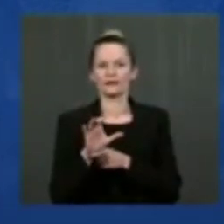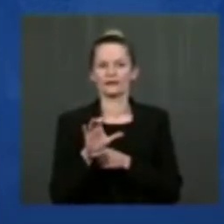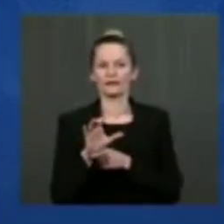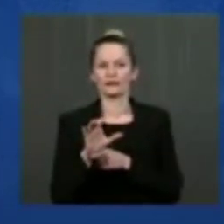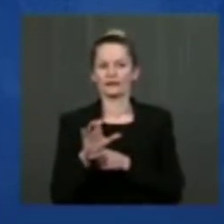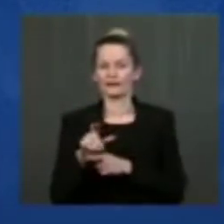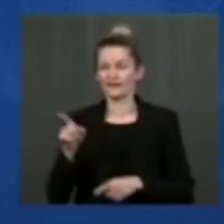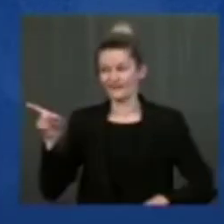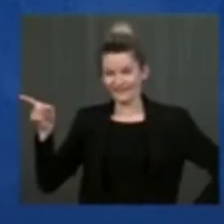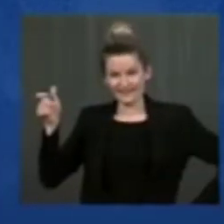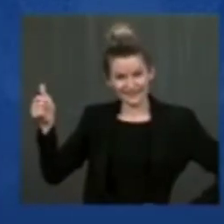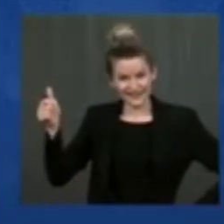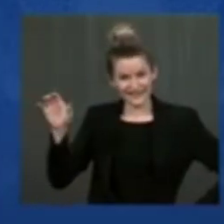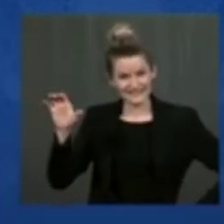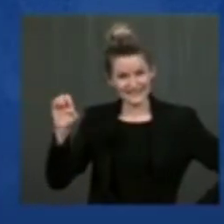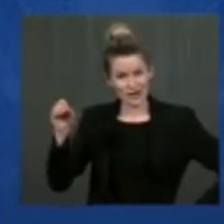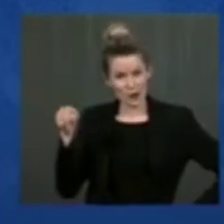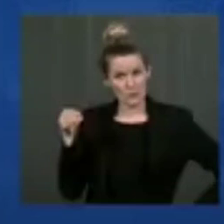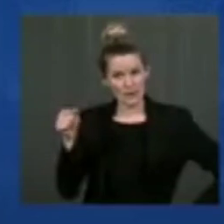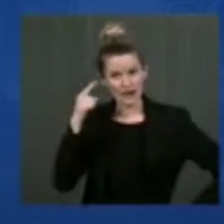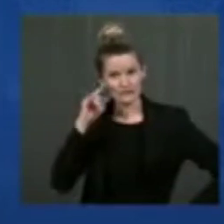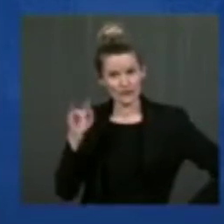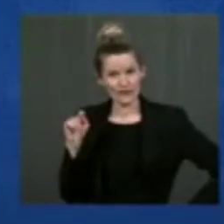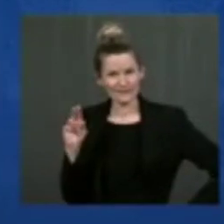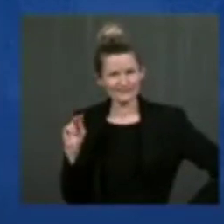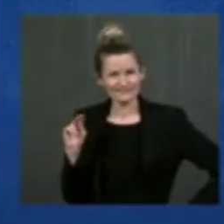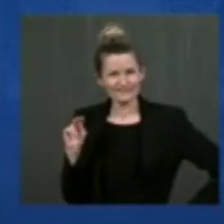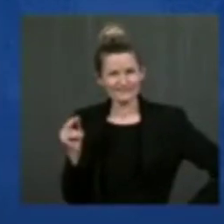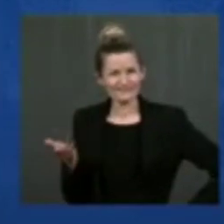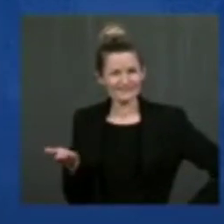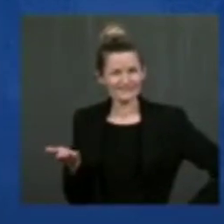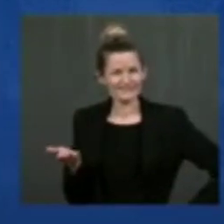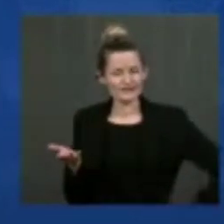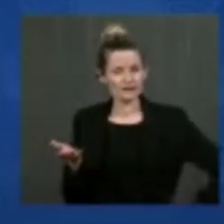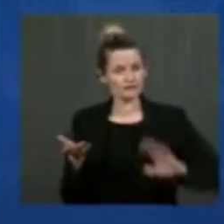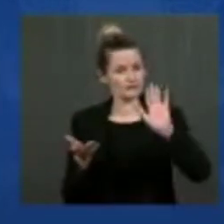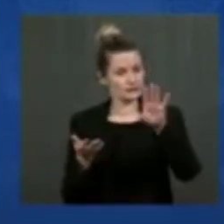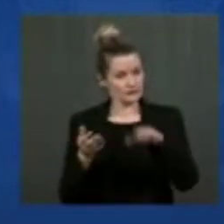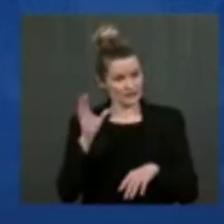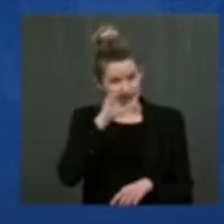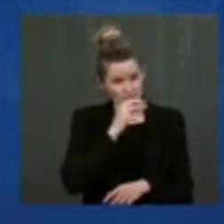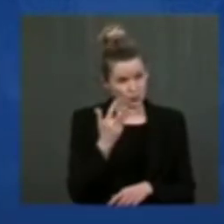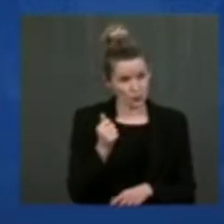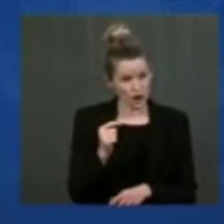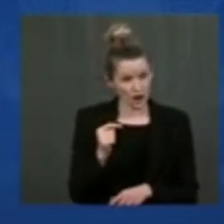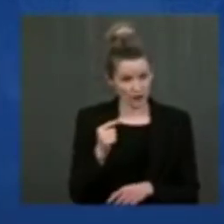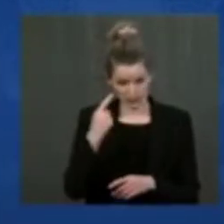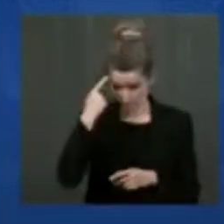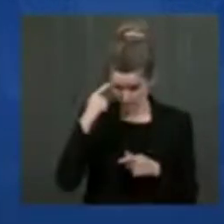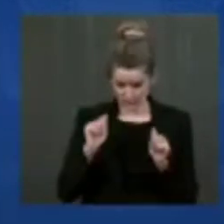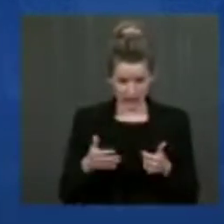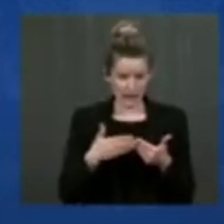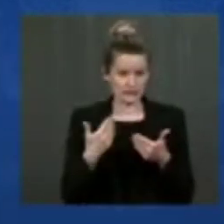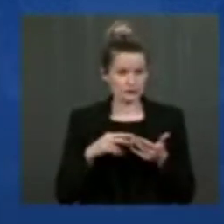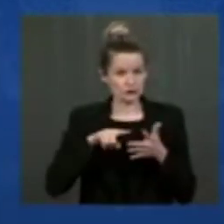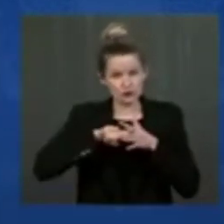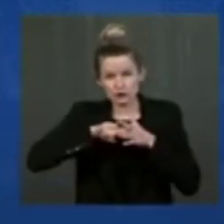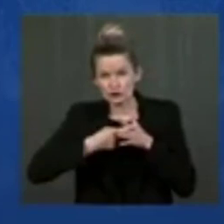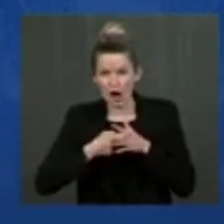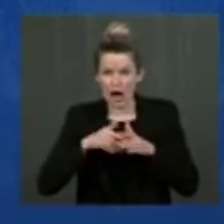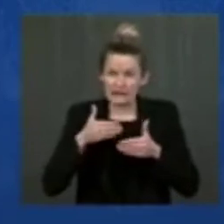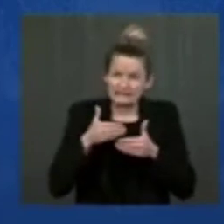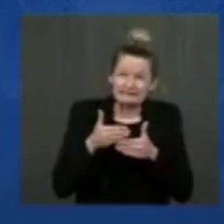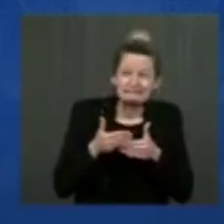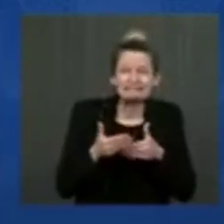guess what? Does anybody think if we were starting off from scratch, setting up public education, we'd say 12 years is enough in the